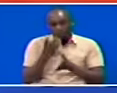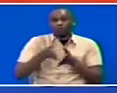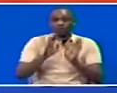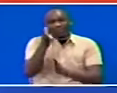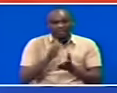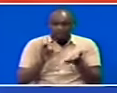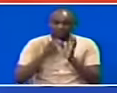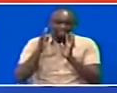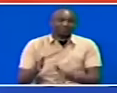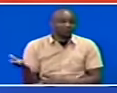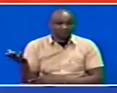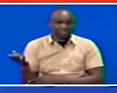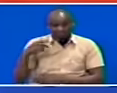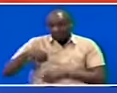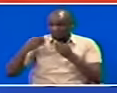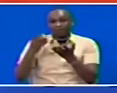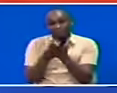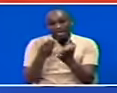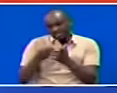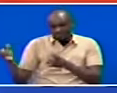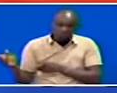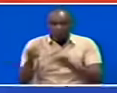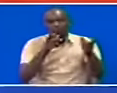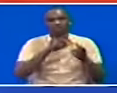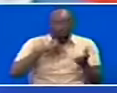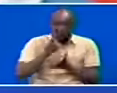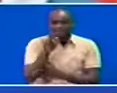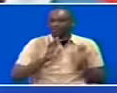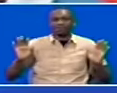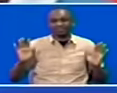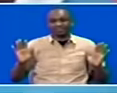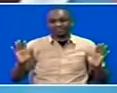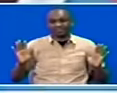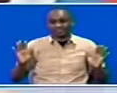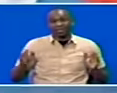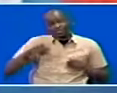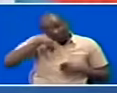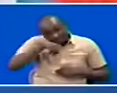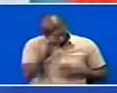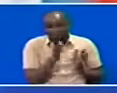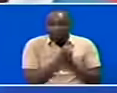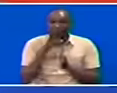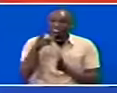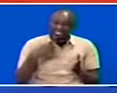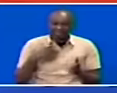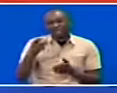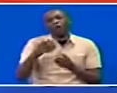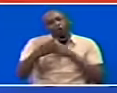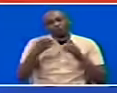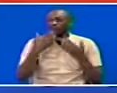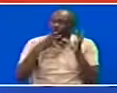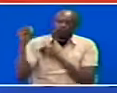fulani. Anapewa pesa ya kubeba tingatinga, hiyo peke yake. Wewe uko katika kipindi cha lala